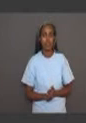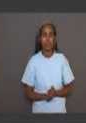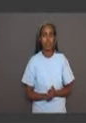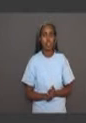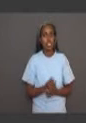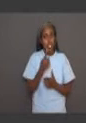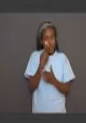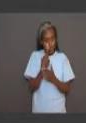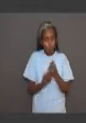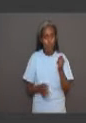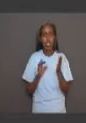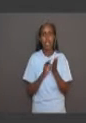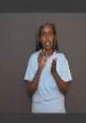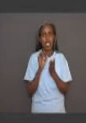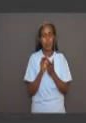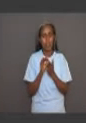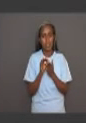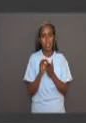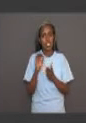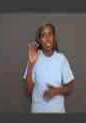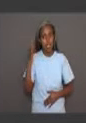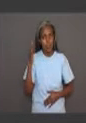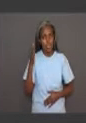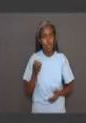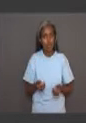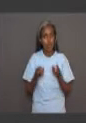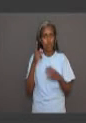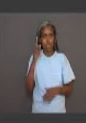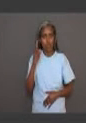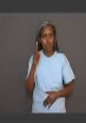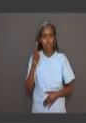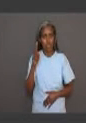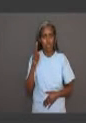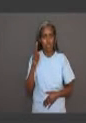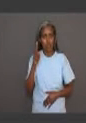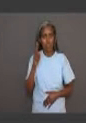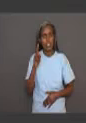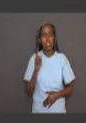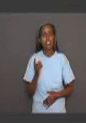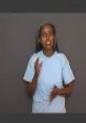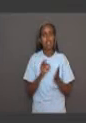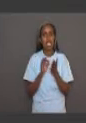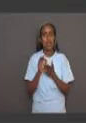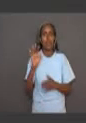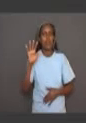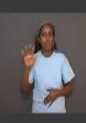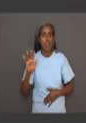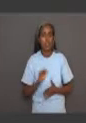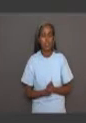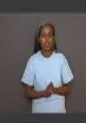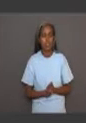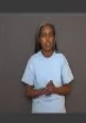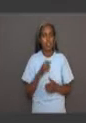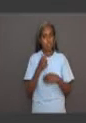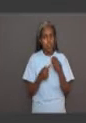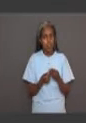The only number that appears more than once is the number 5.